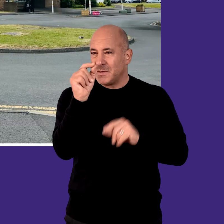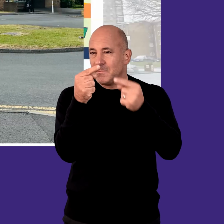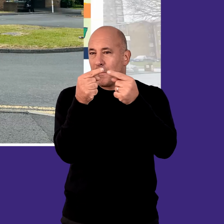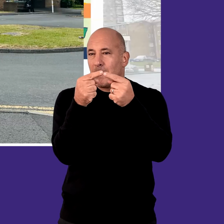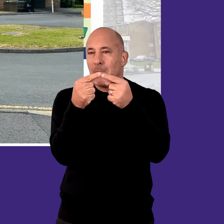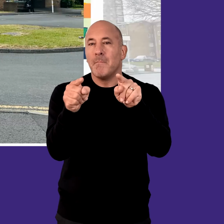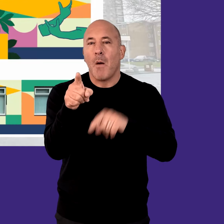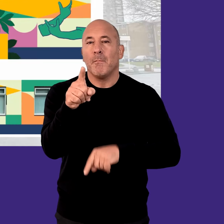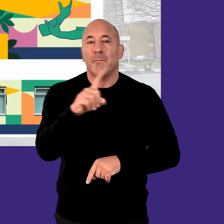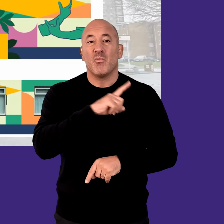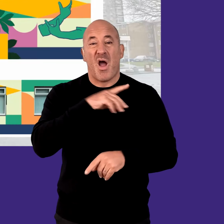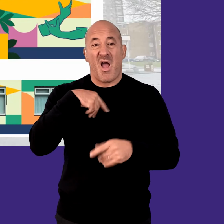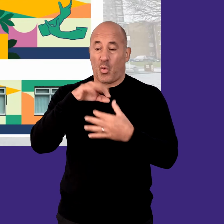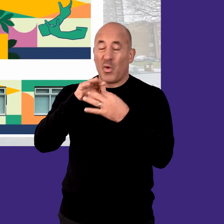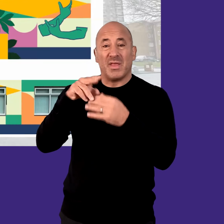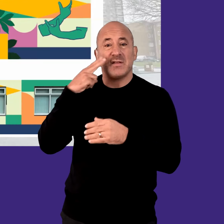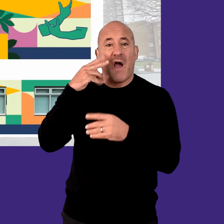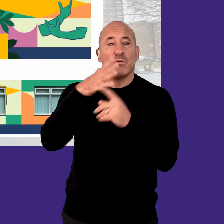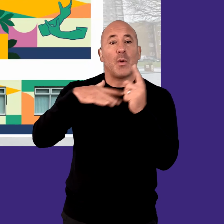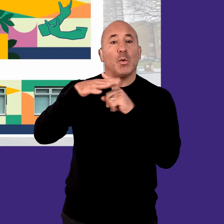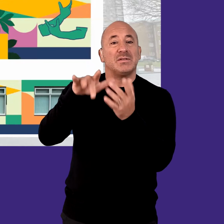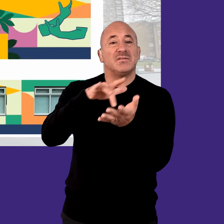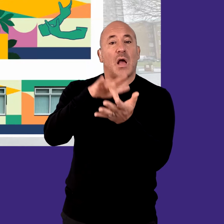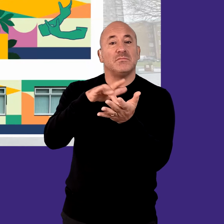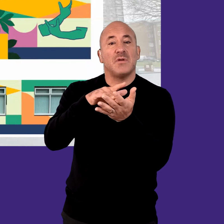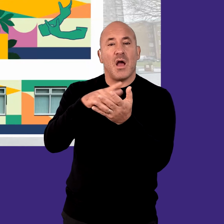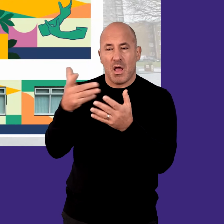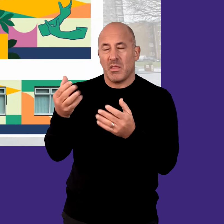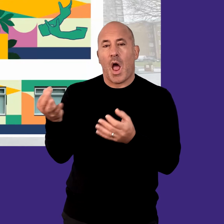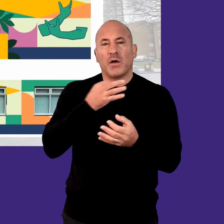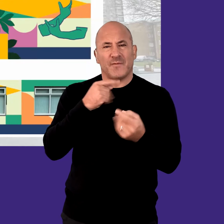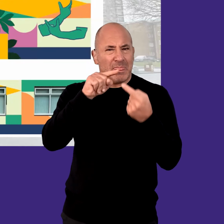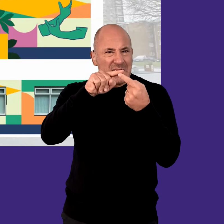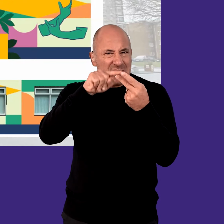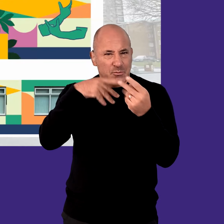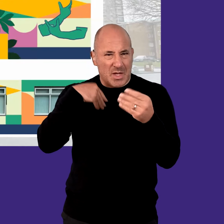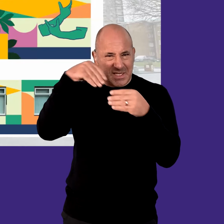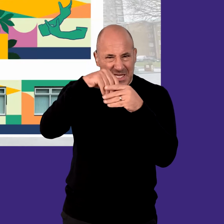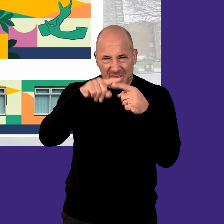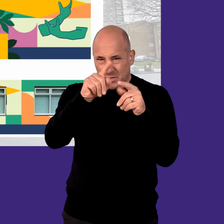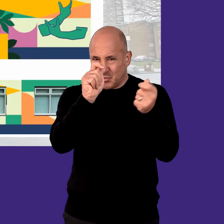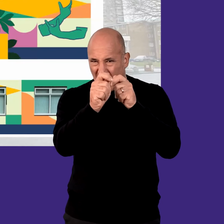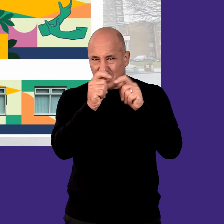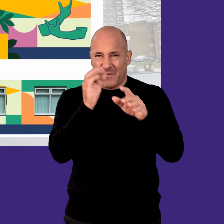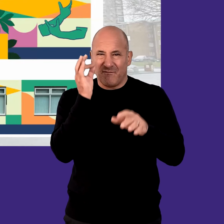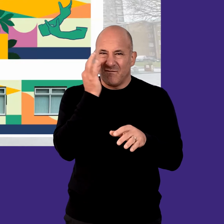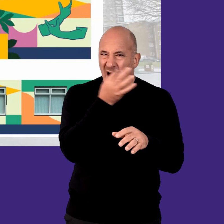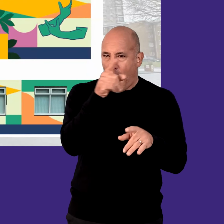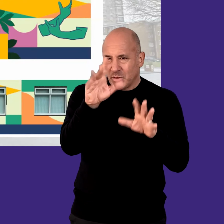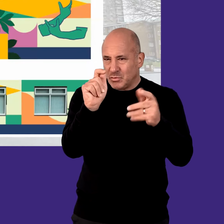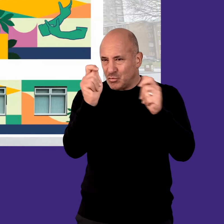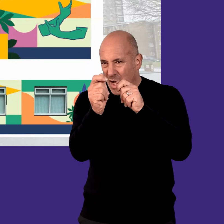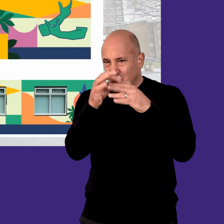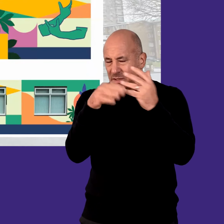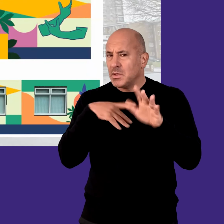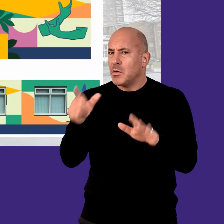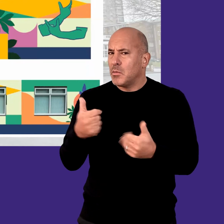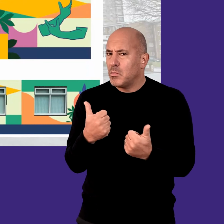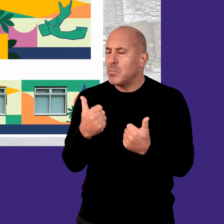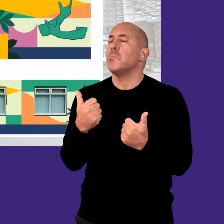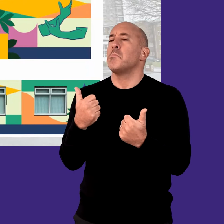see, the design is slightly different because obviously it was created in collaboration with the Deaf Community Centre.